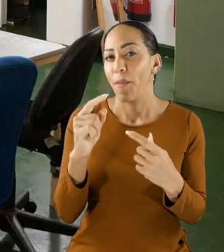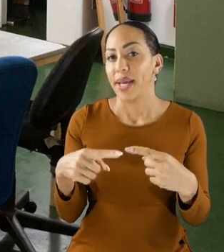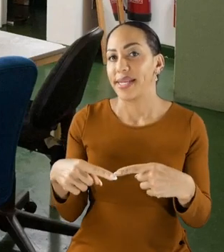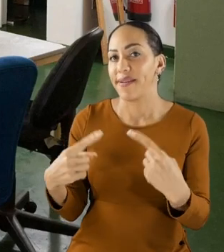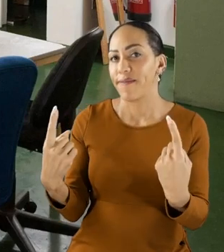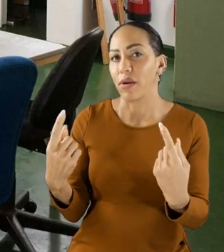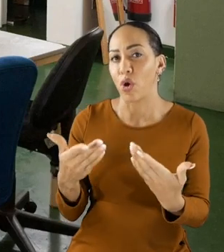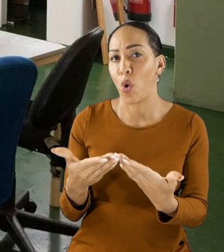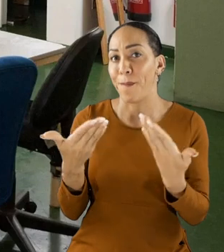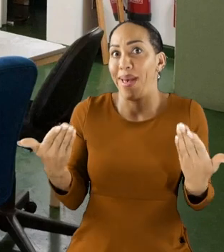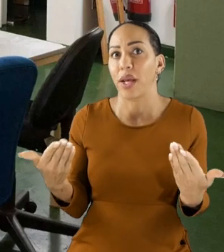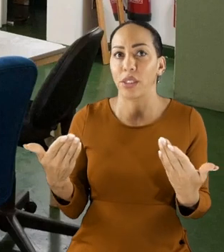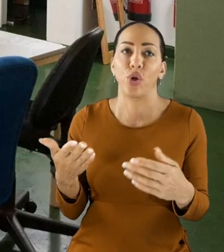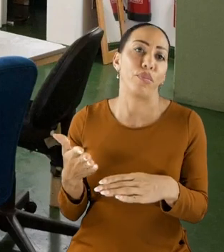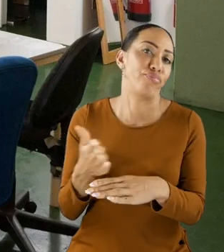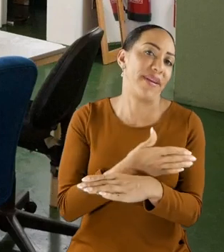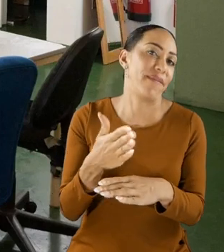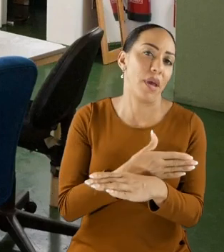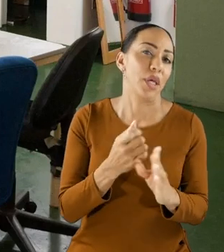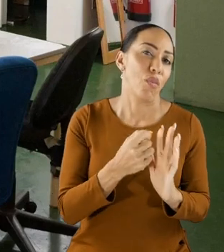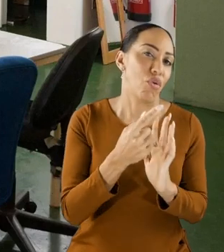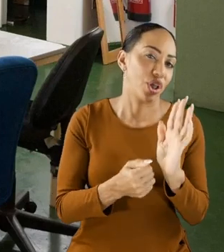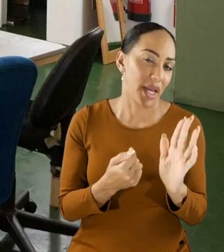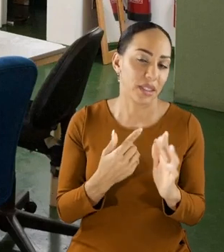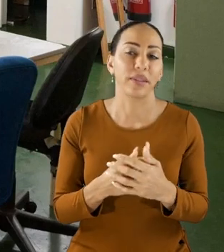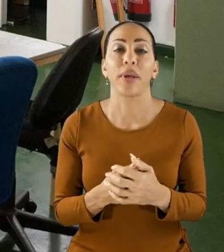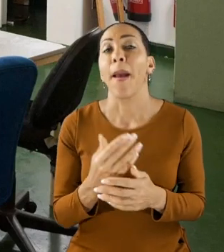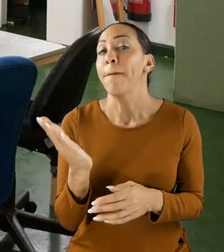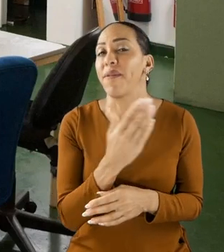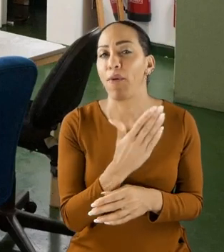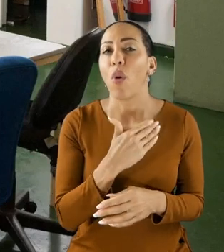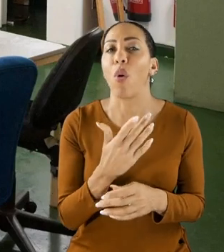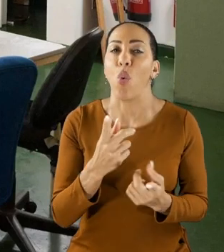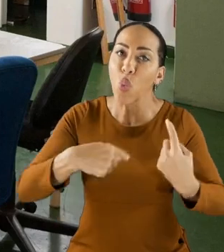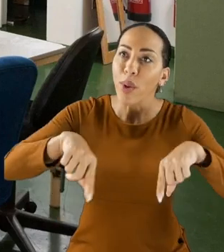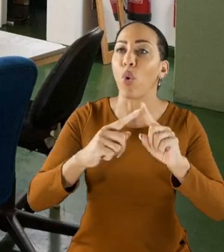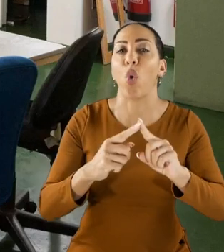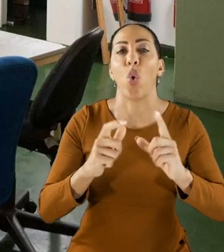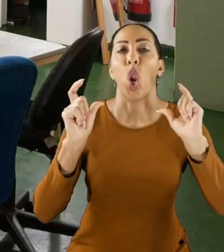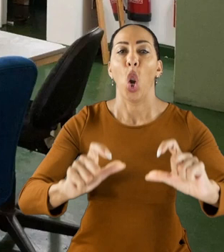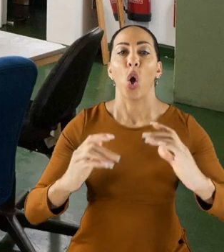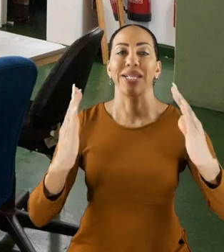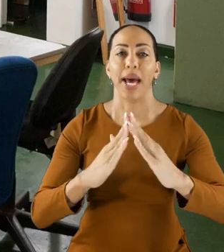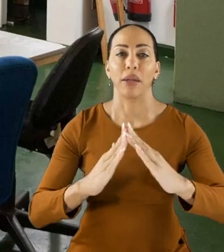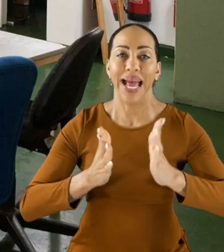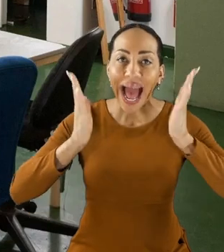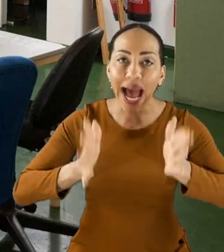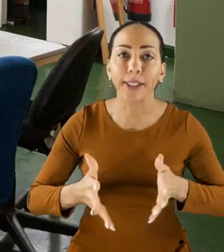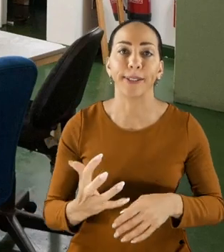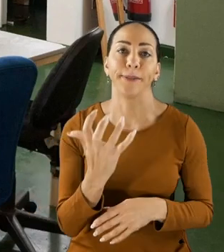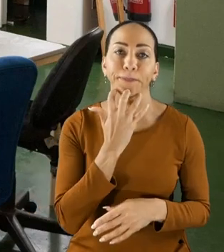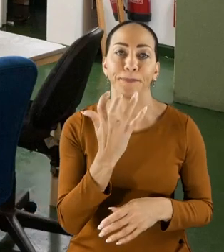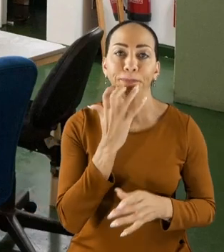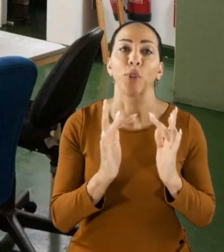slightly different into the previous projects. I mean, when we did our previous projects, we were completely in lockdown,